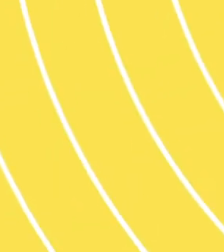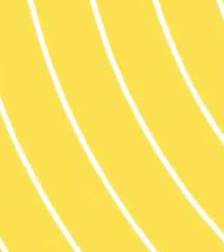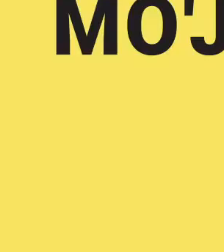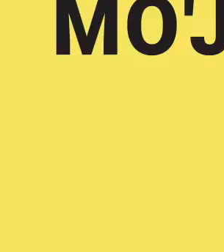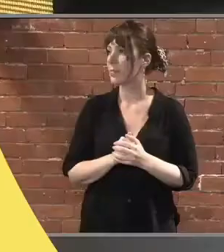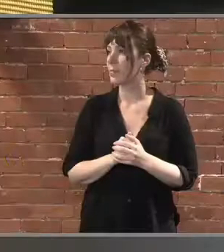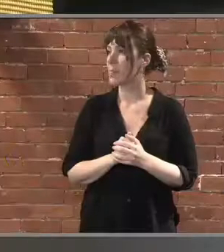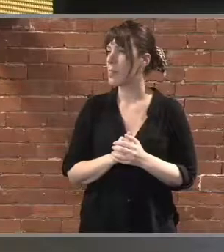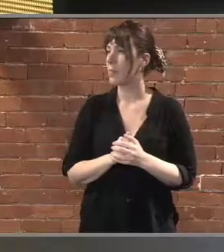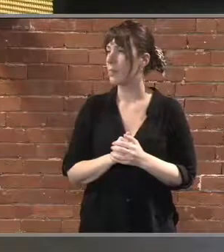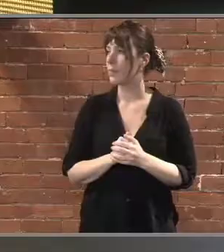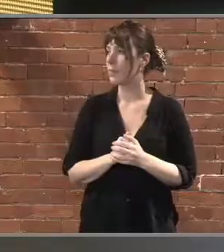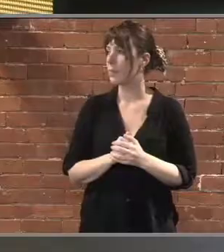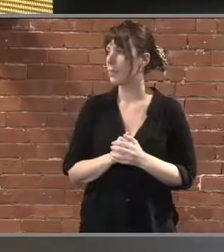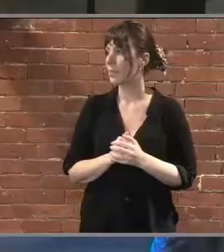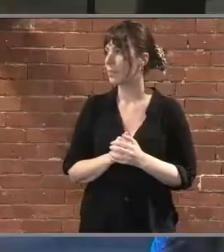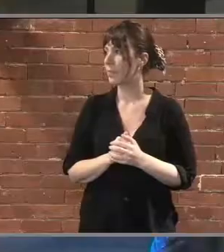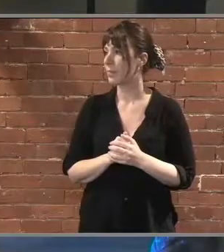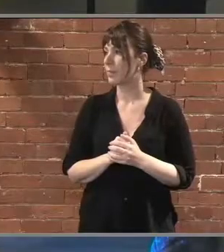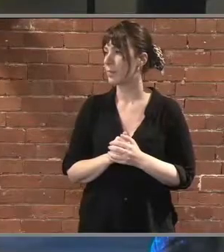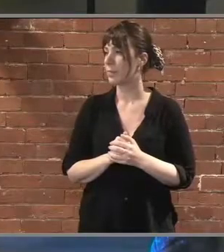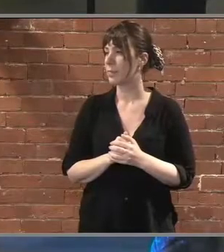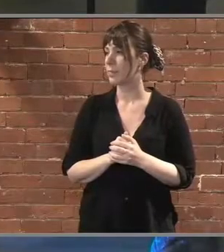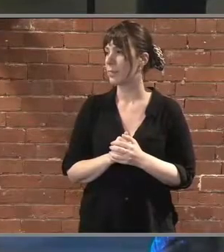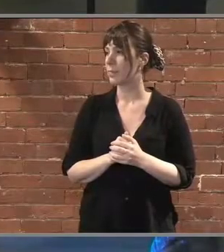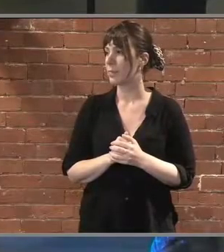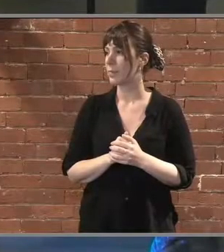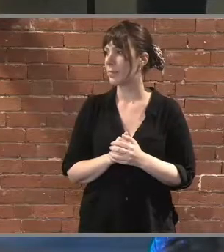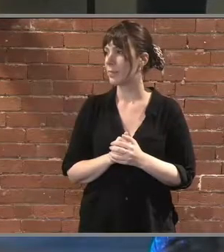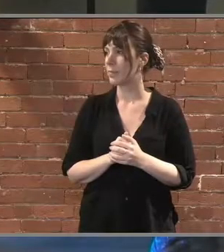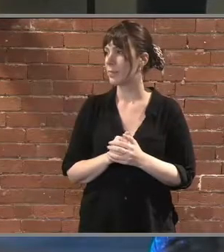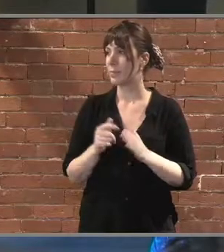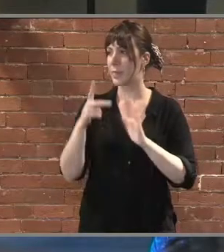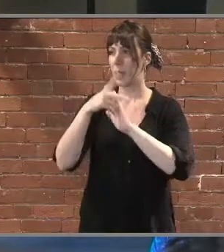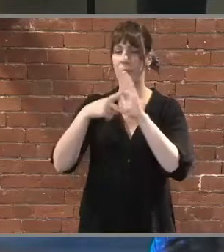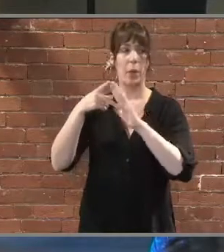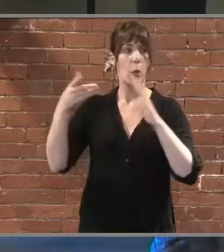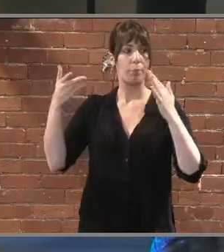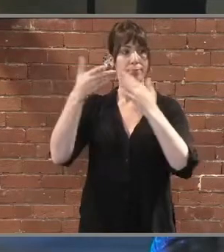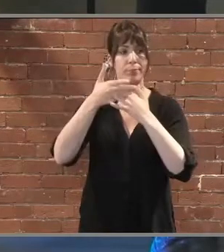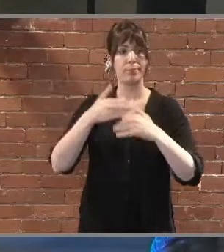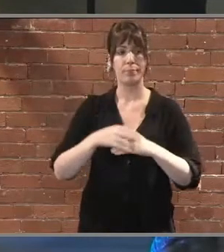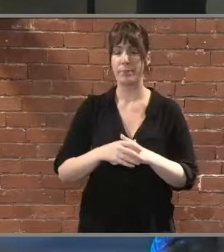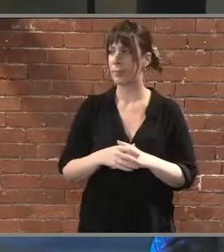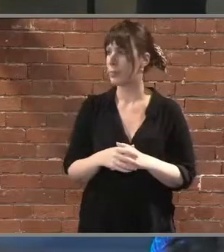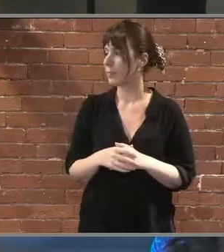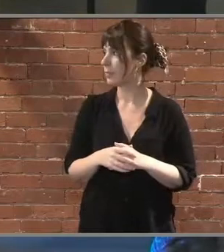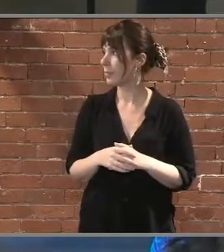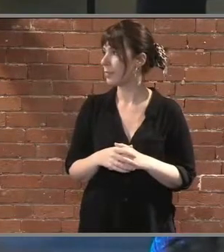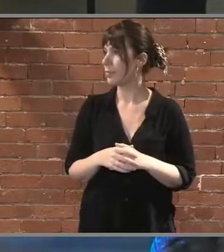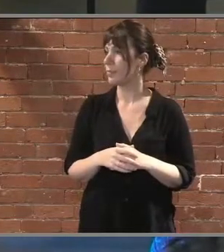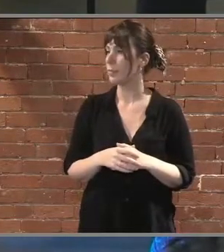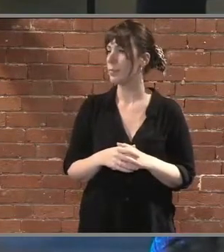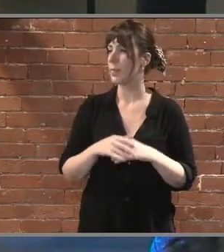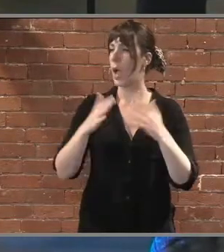Looking at the stars. My name is Chad Comerford and I'm the CEO of Unified Music Group. And today I've got the pleasure of interviewing my friend